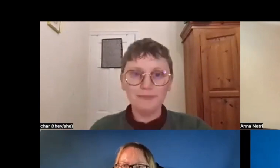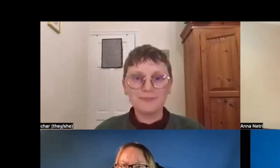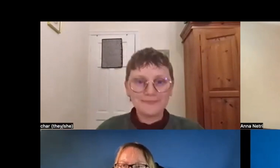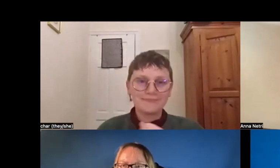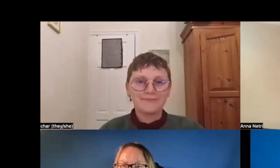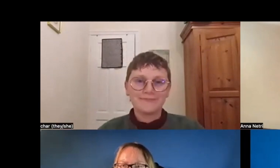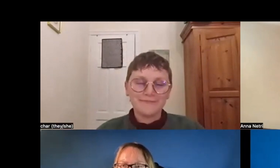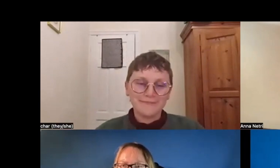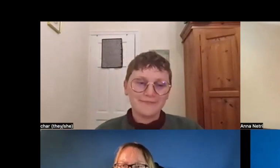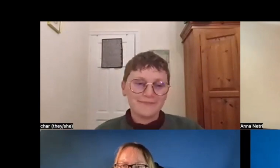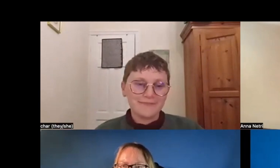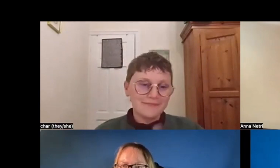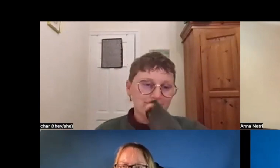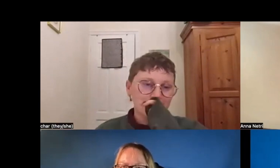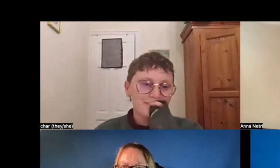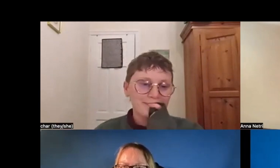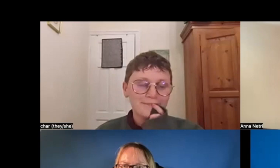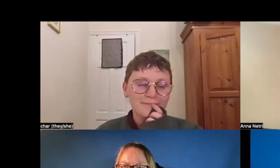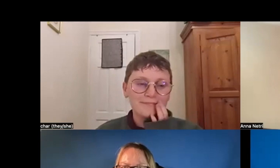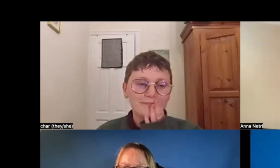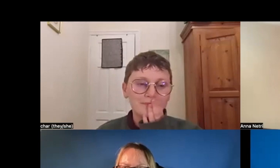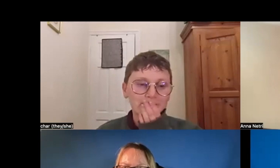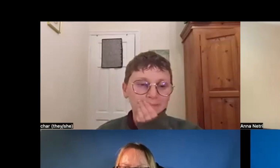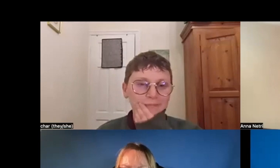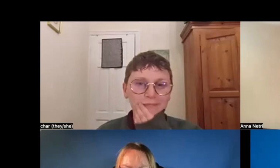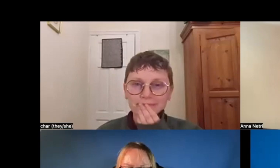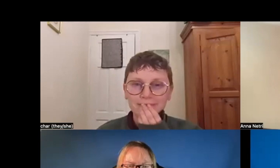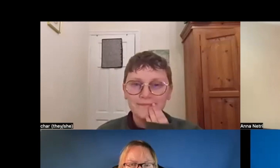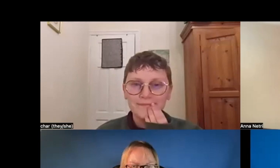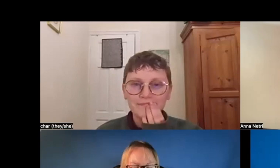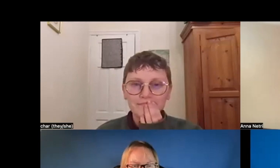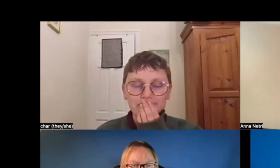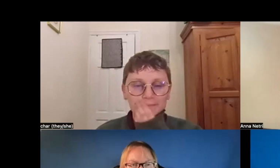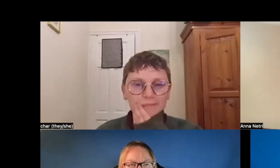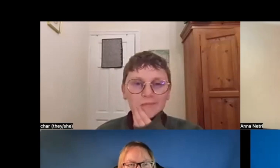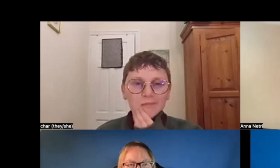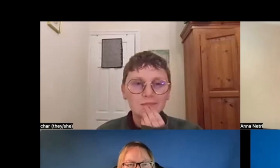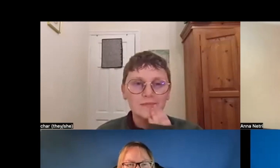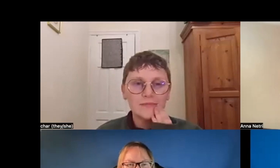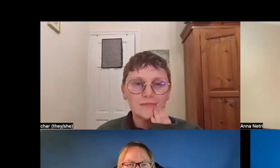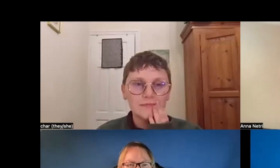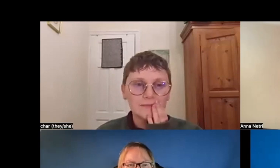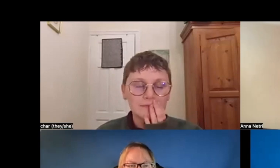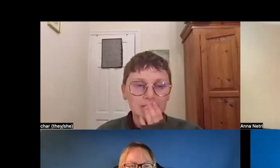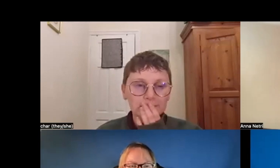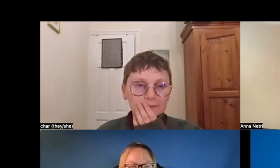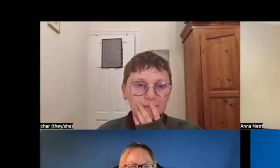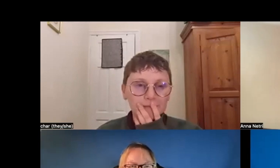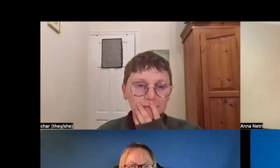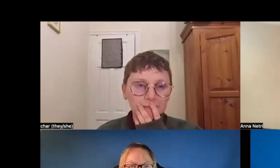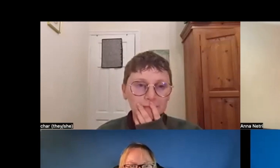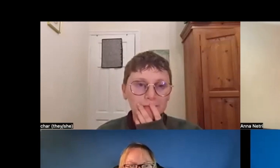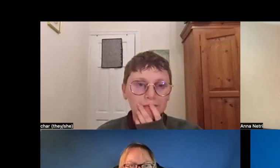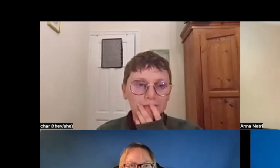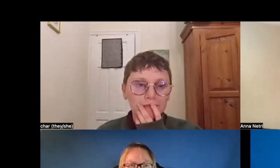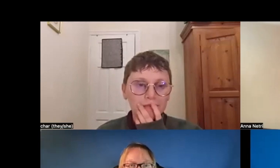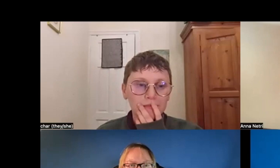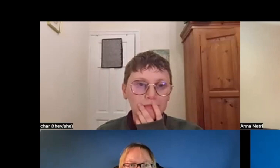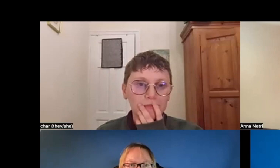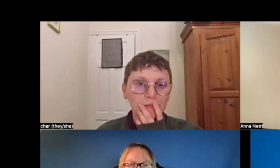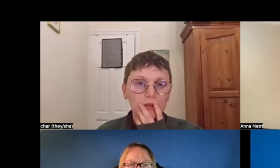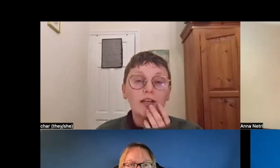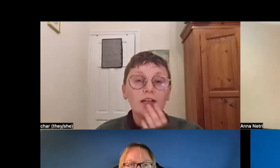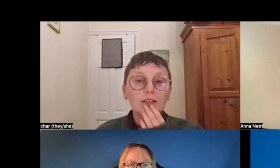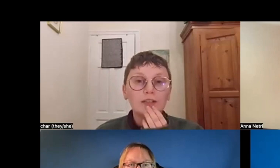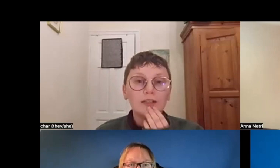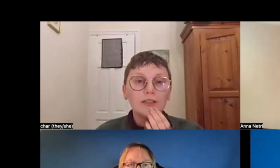There you go. good. Thank you. yeah, so you know when you want me to show this,